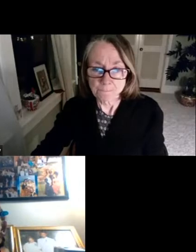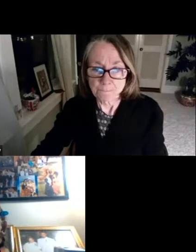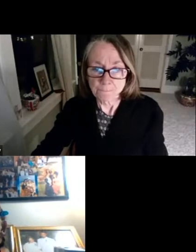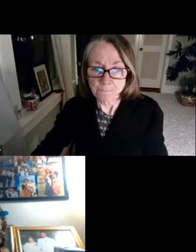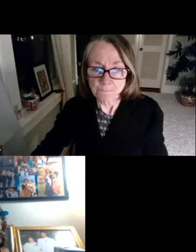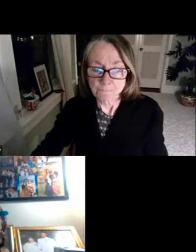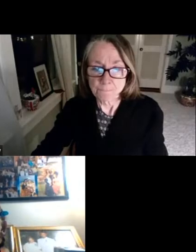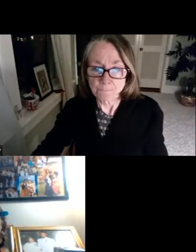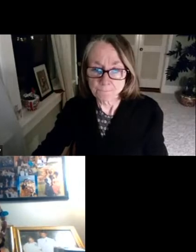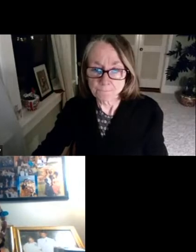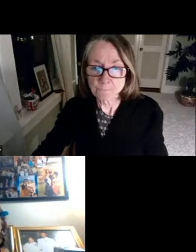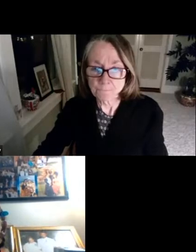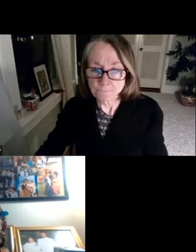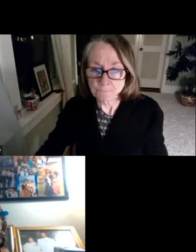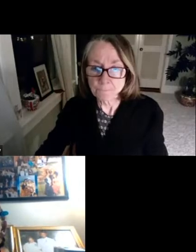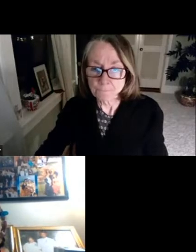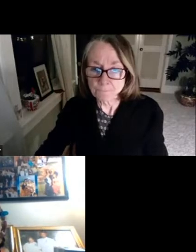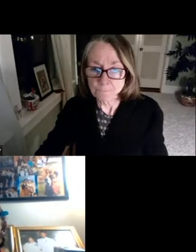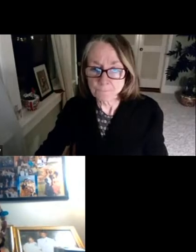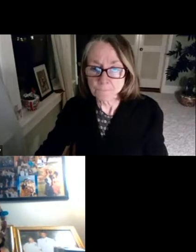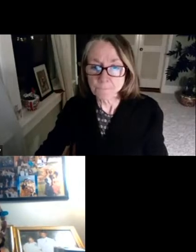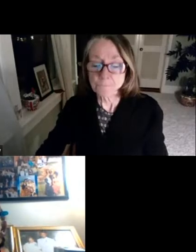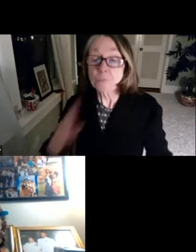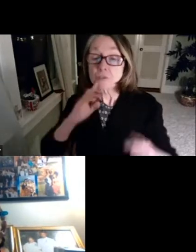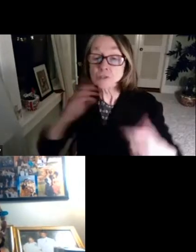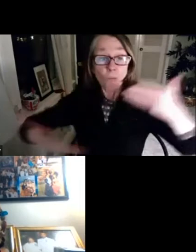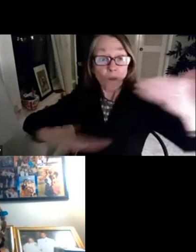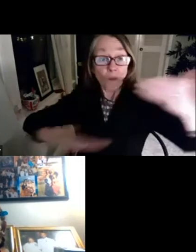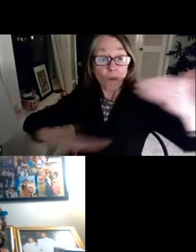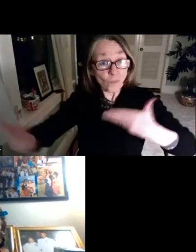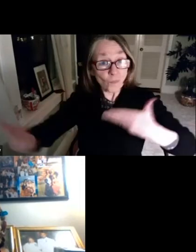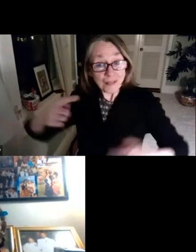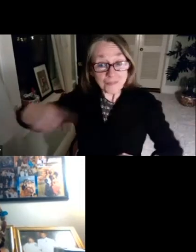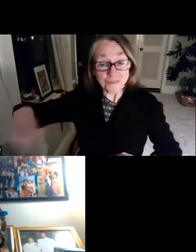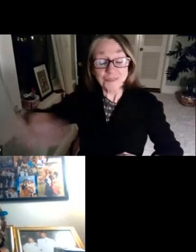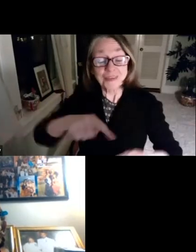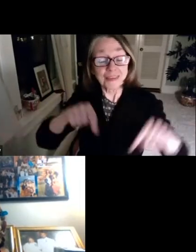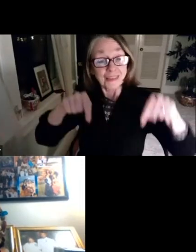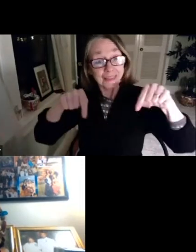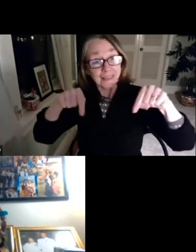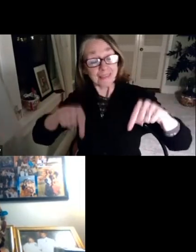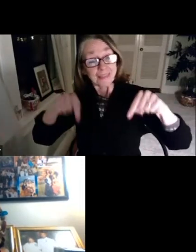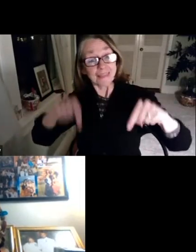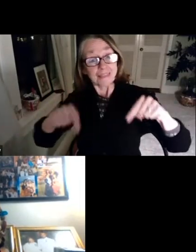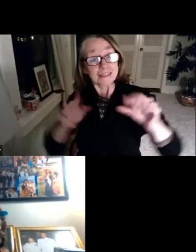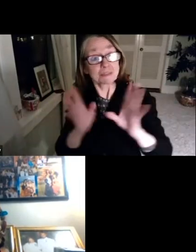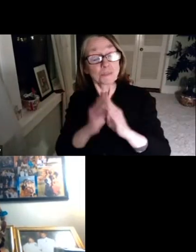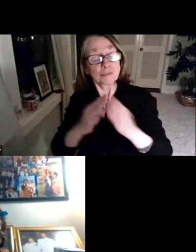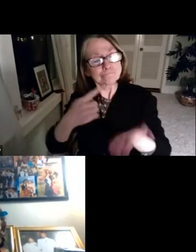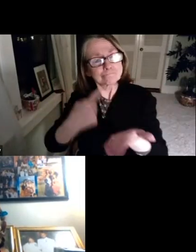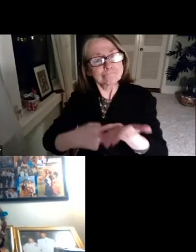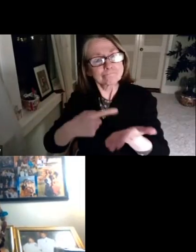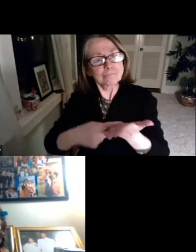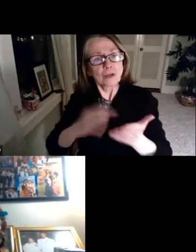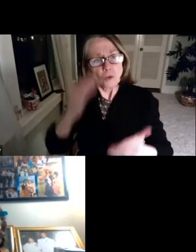Okay, I want to welcome everyone to our Know Your Rights for Reasonable Accommodations and how to ask for